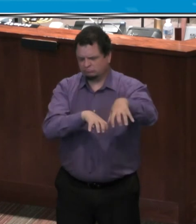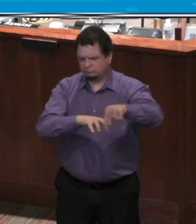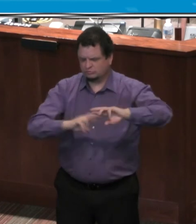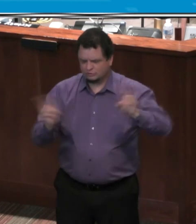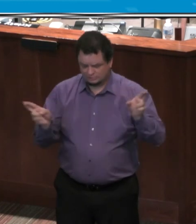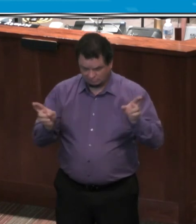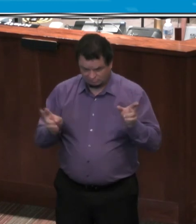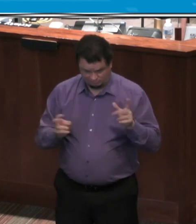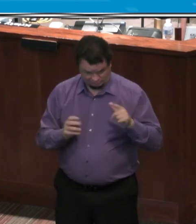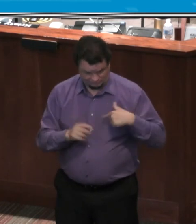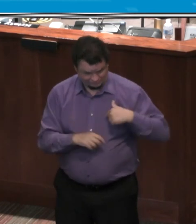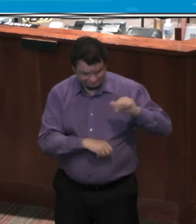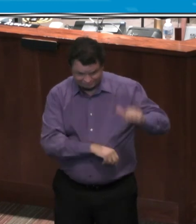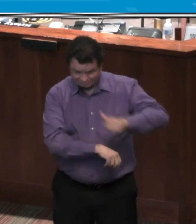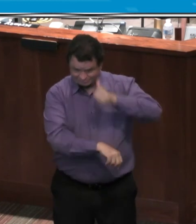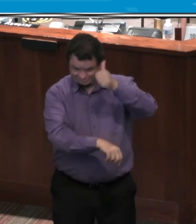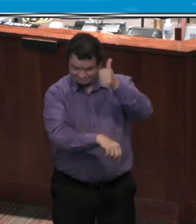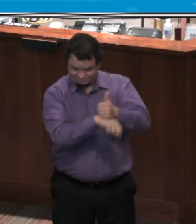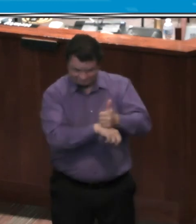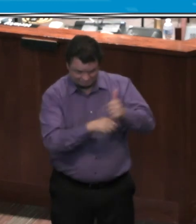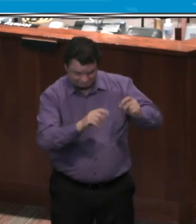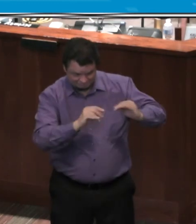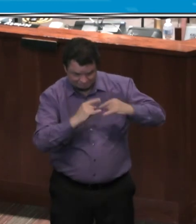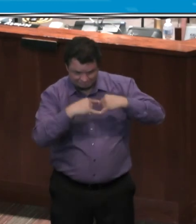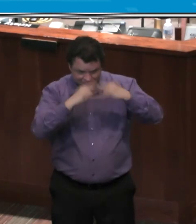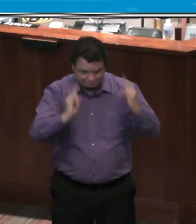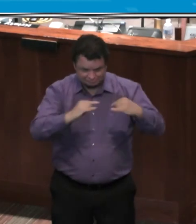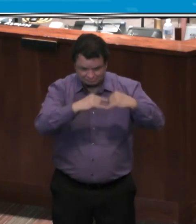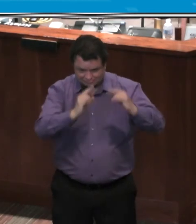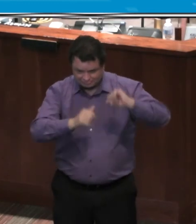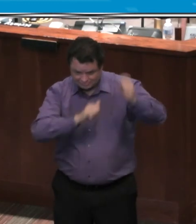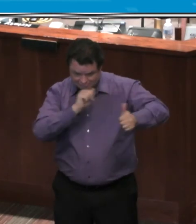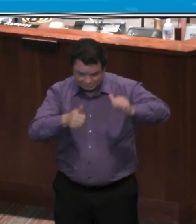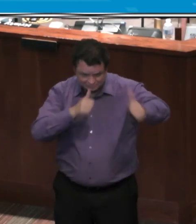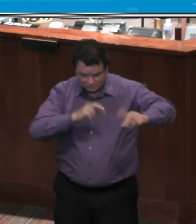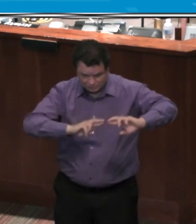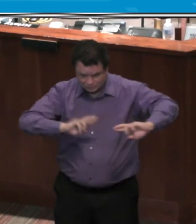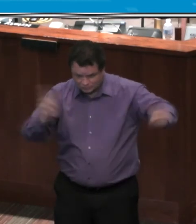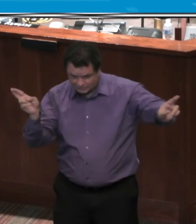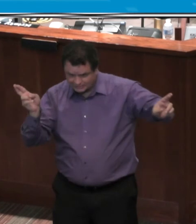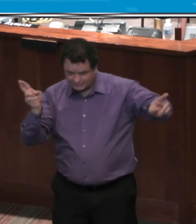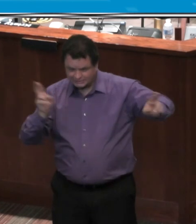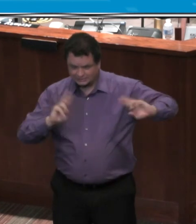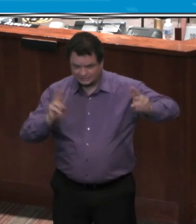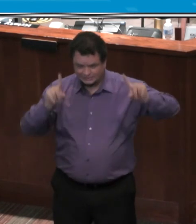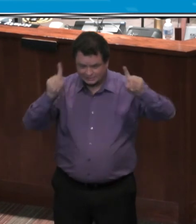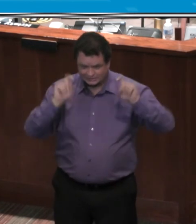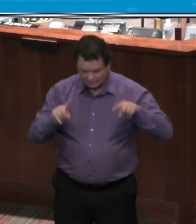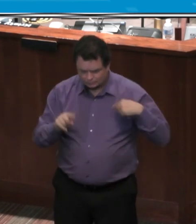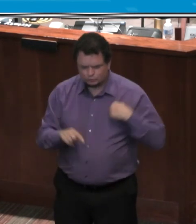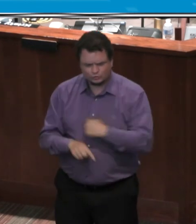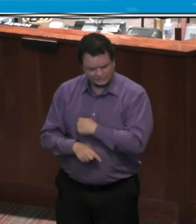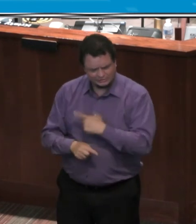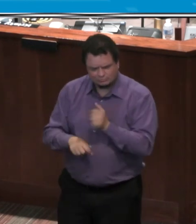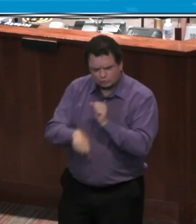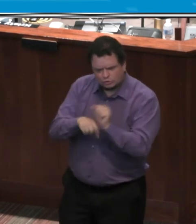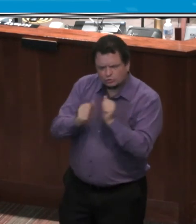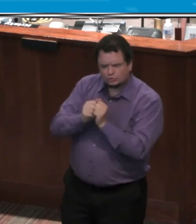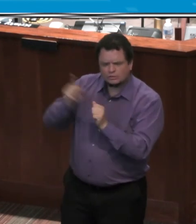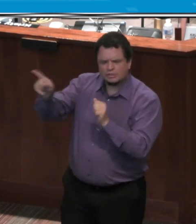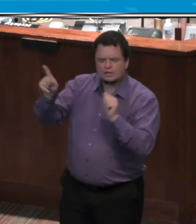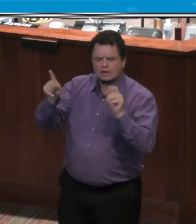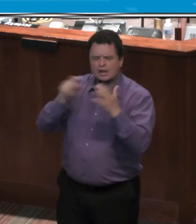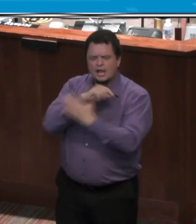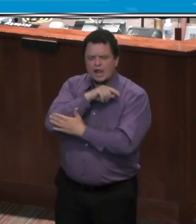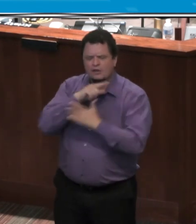our partners in both the city and the county, as well as the Office of Emergency Management.